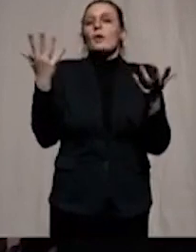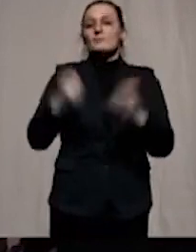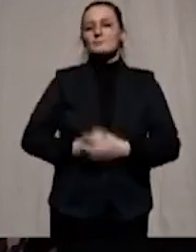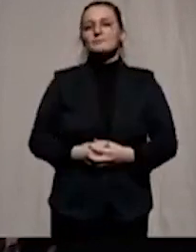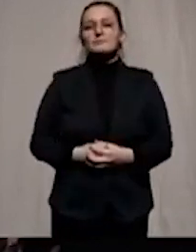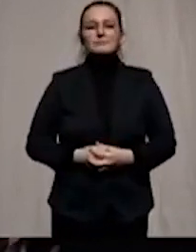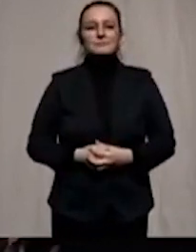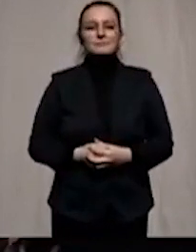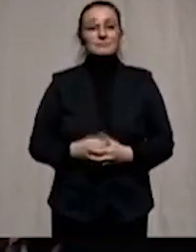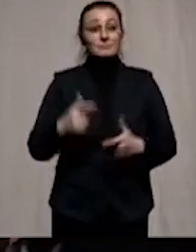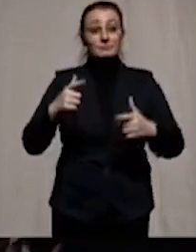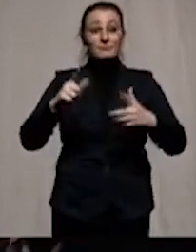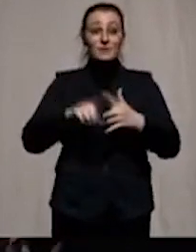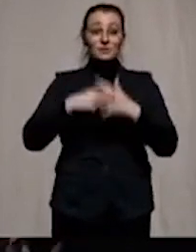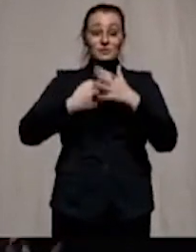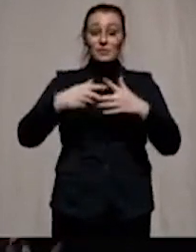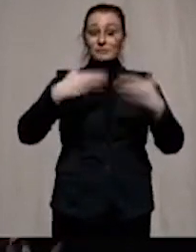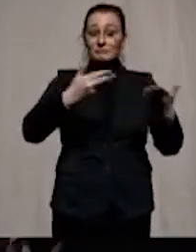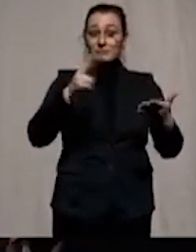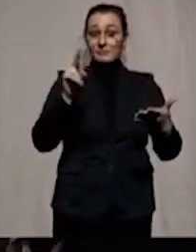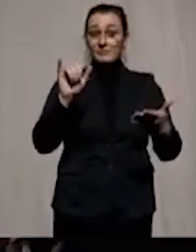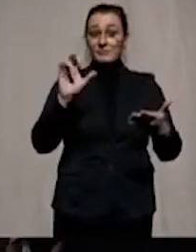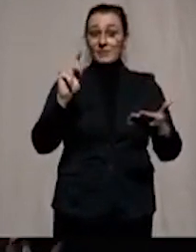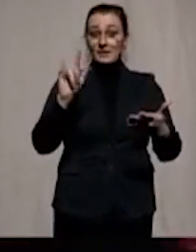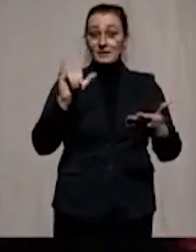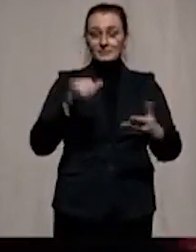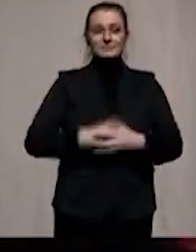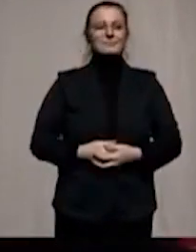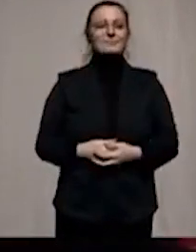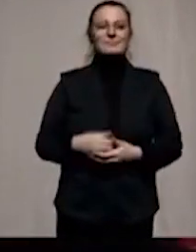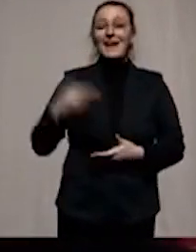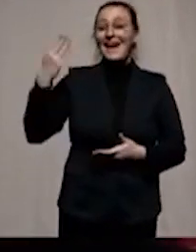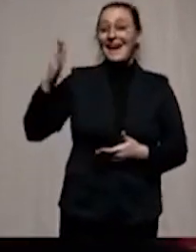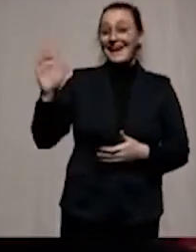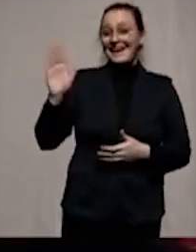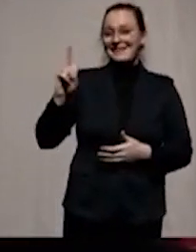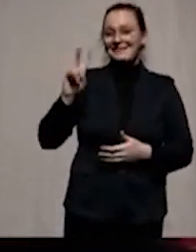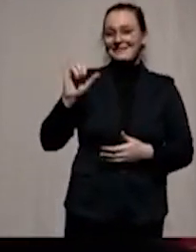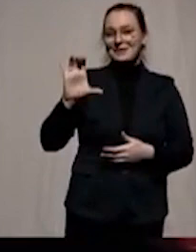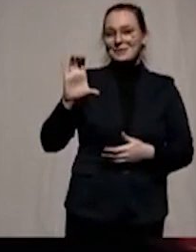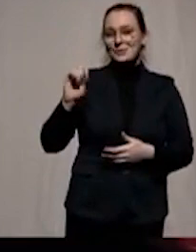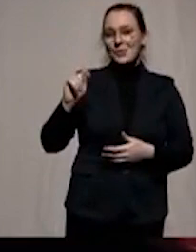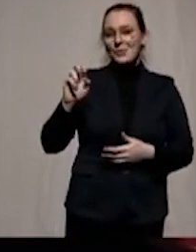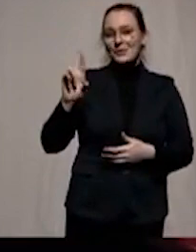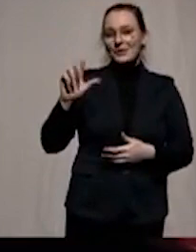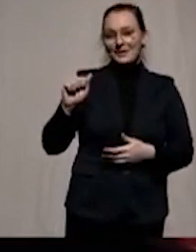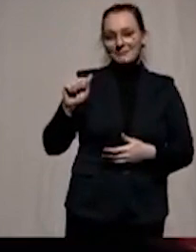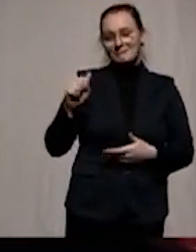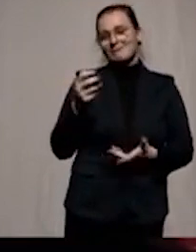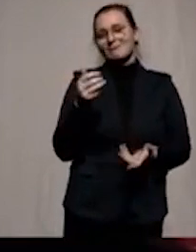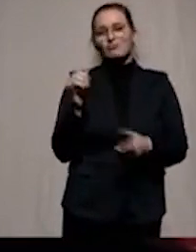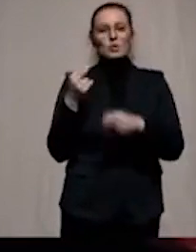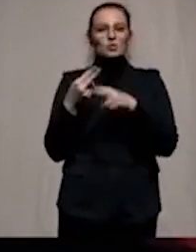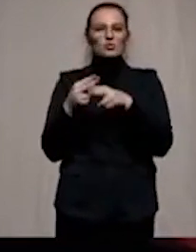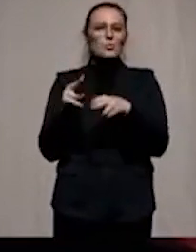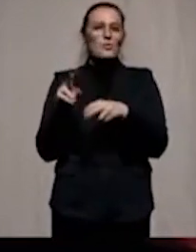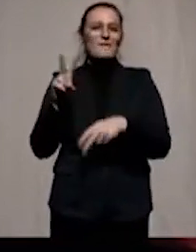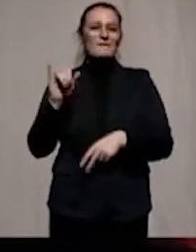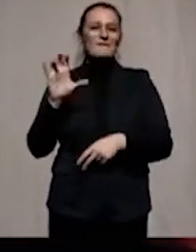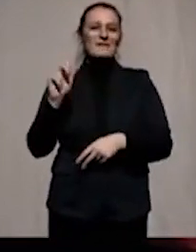with Vicky. Okay, you're gonna start with me. Hi, my name is Victoria Levac, or Vicky, if you're nice to